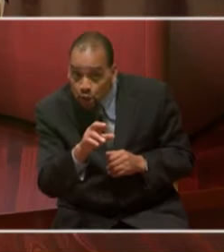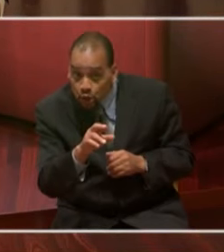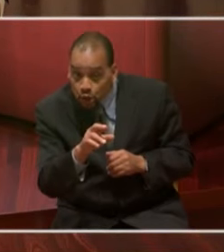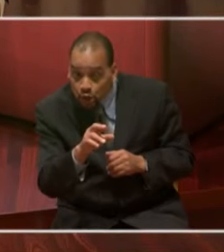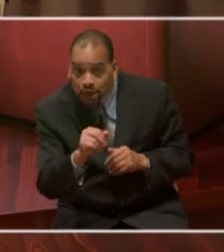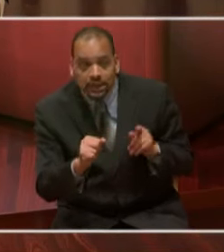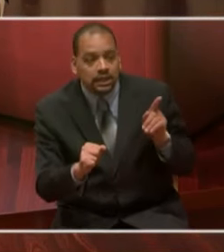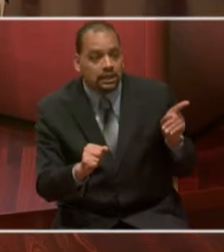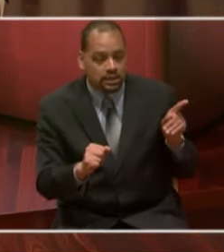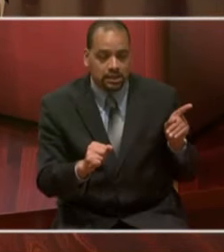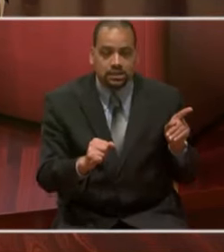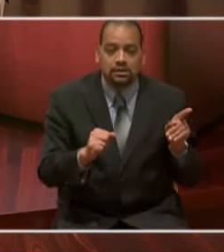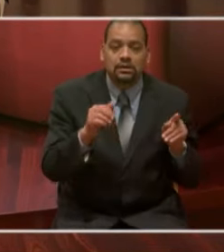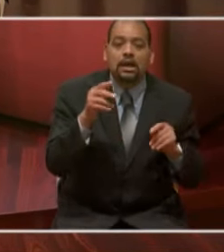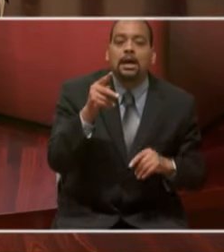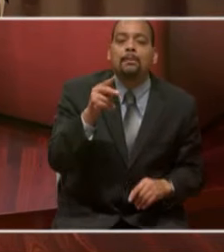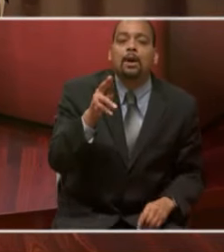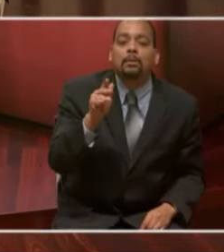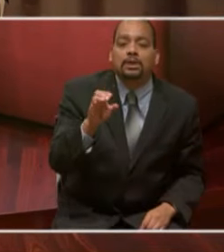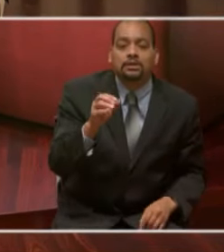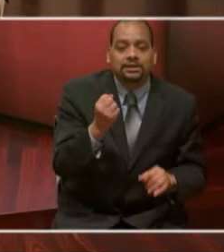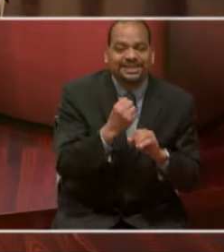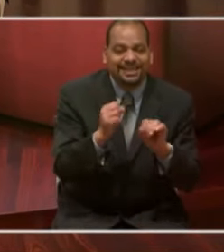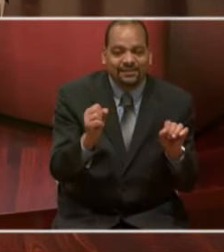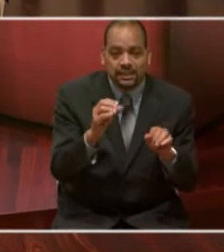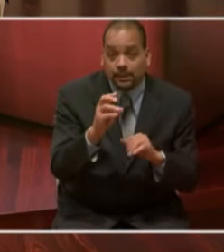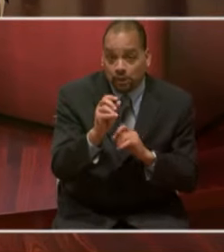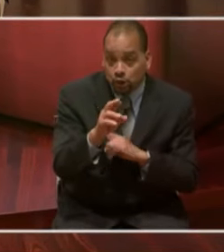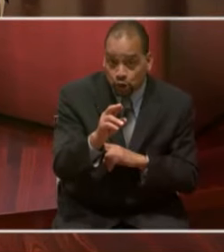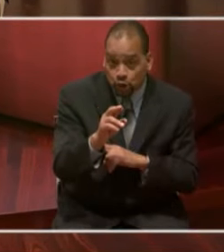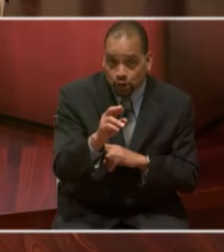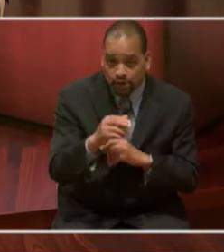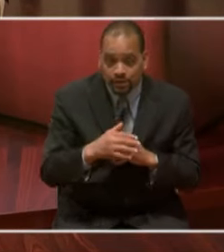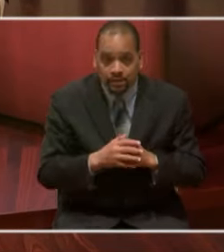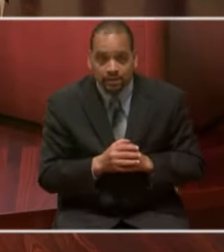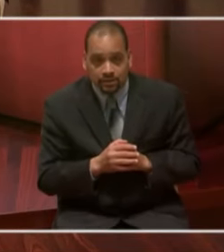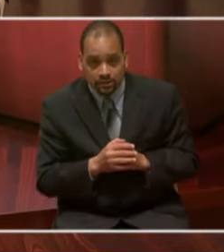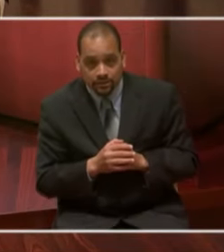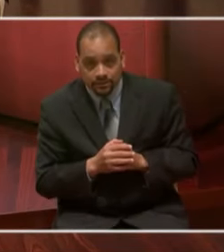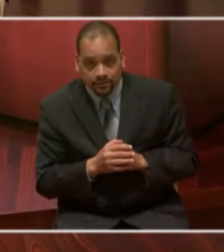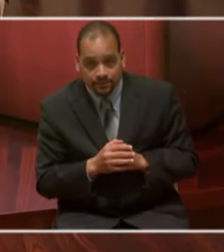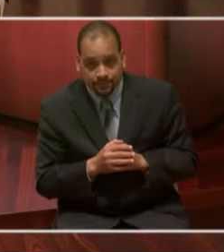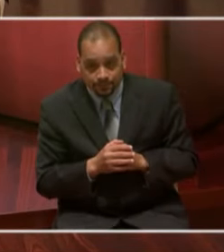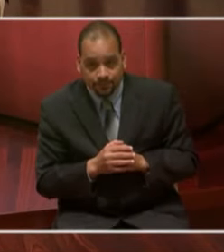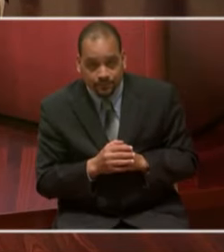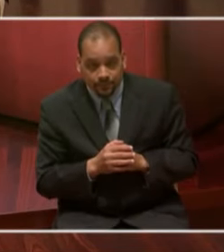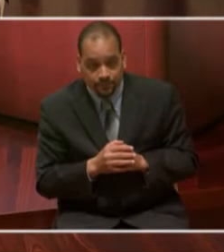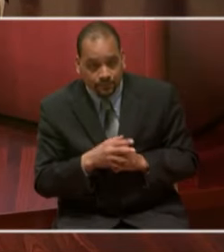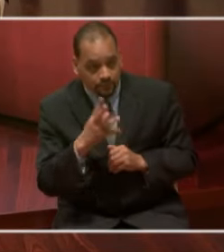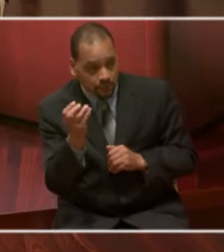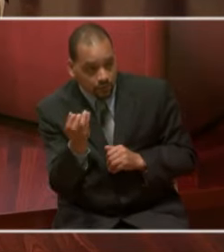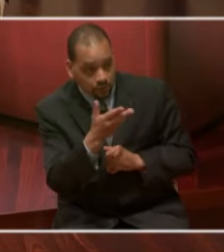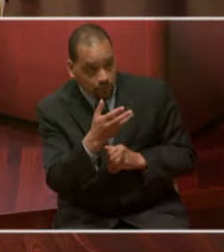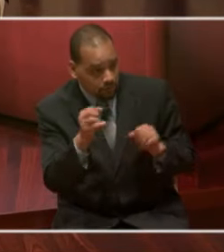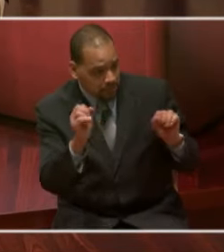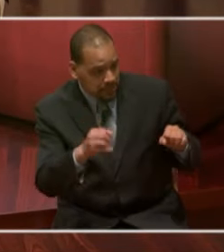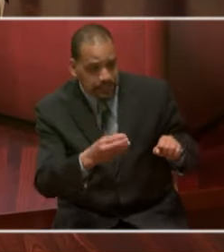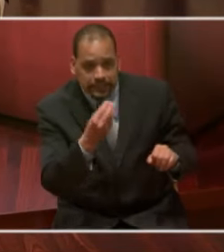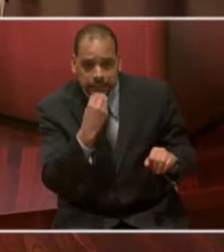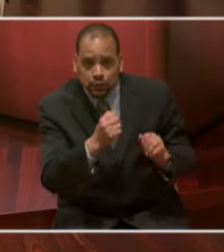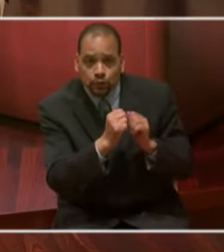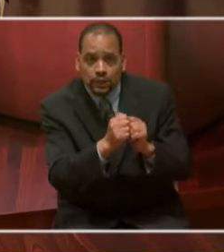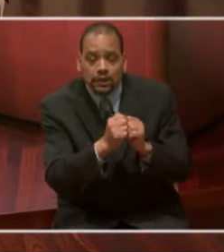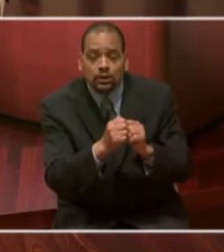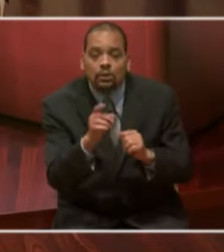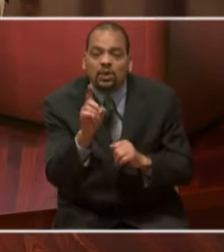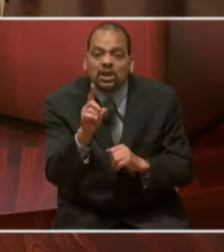Diane Nash, who helped coordinated the Freedom Ride. She was the leader in the Nashville movement. She wanted to know whether we wanted